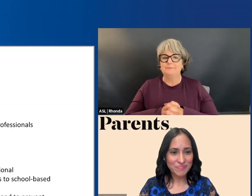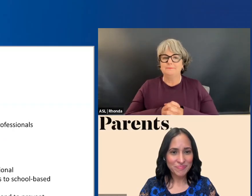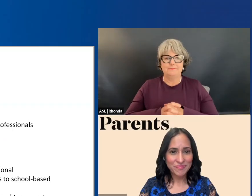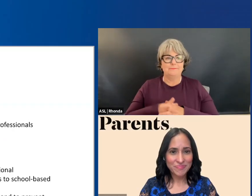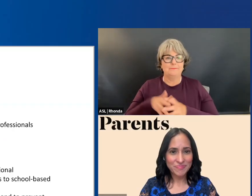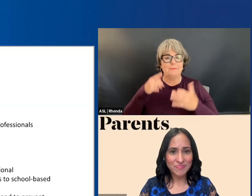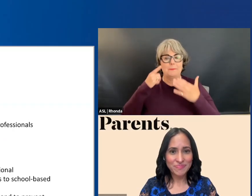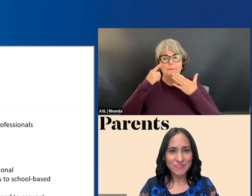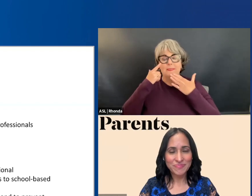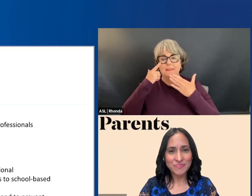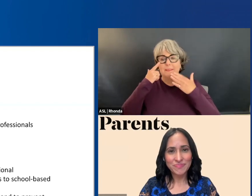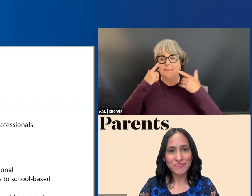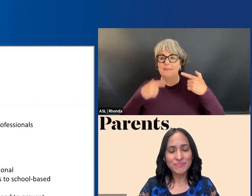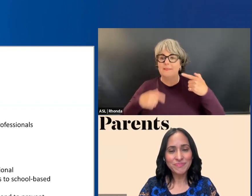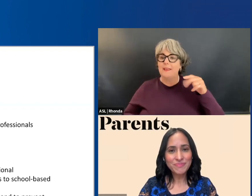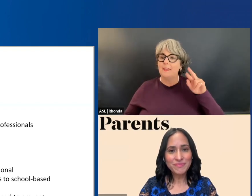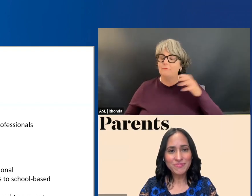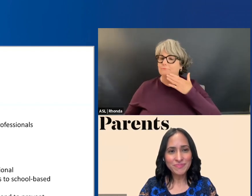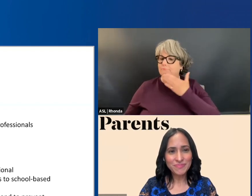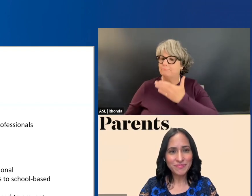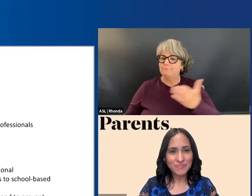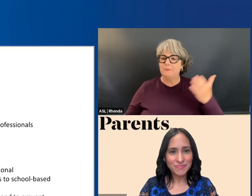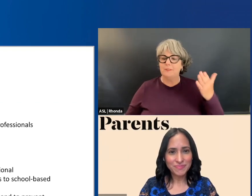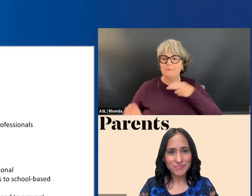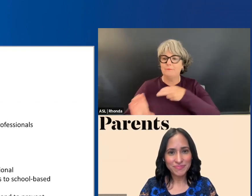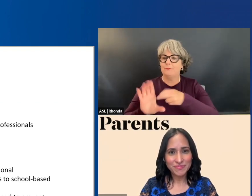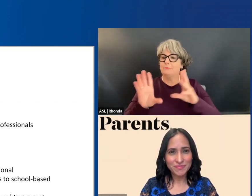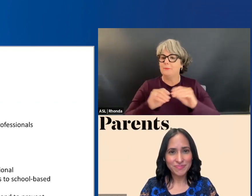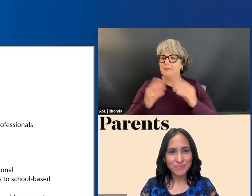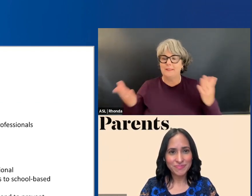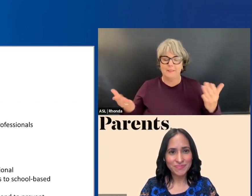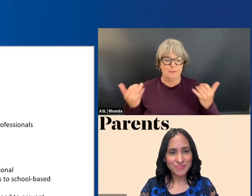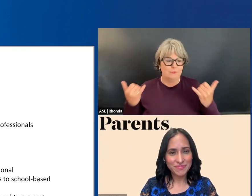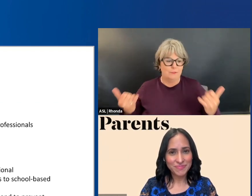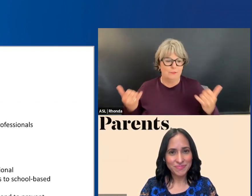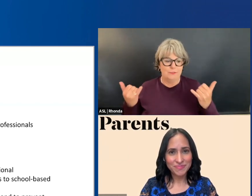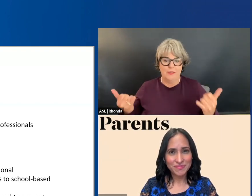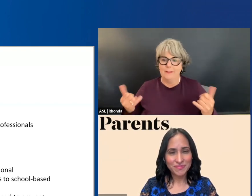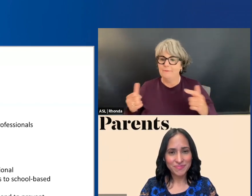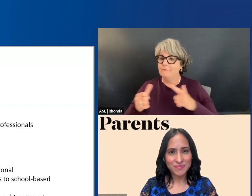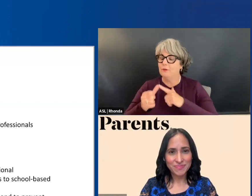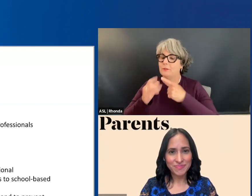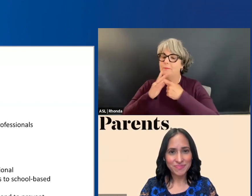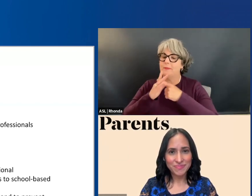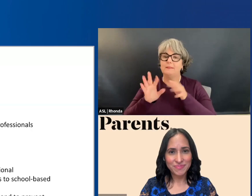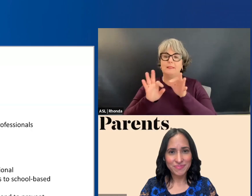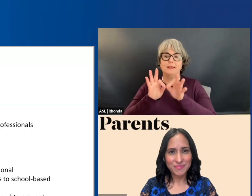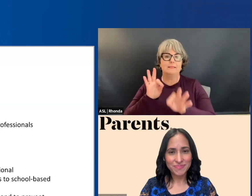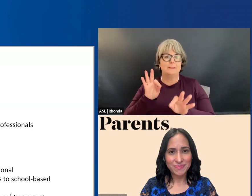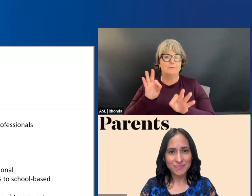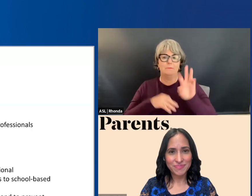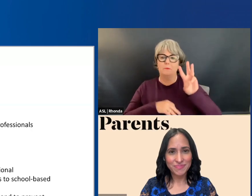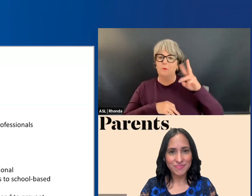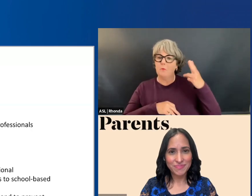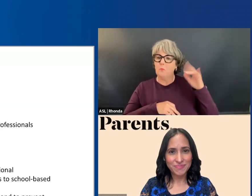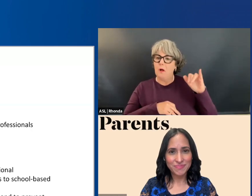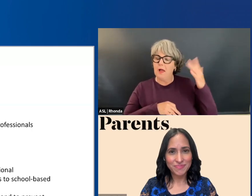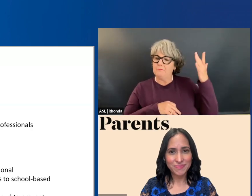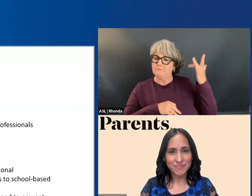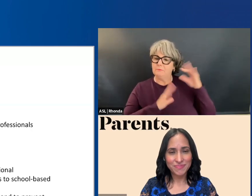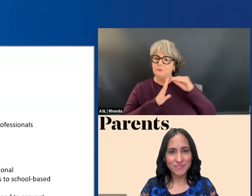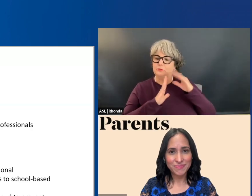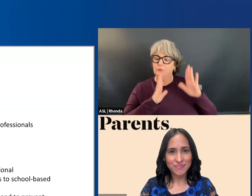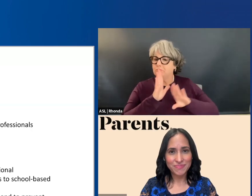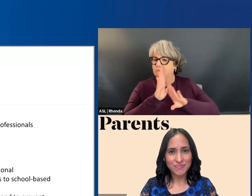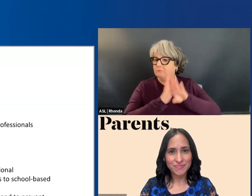Thanks so much, Grace. And thank you, everyone, for joining us this evening. I'd like to start with a simple why. For students